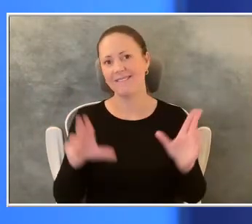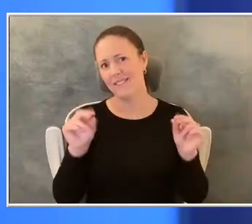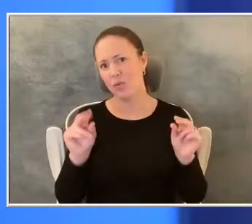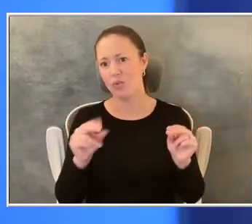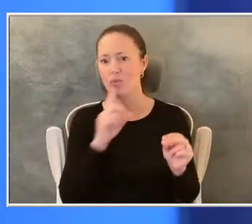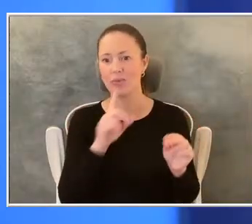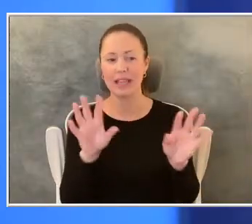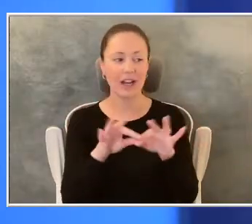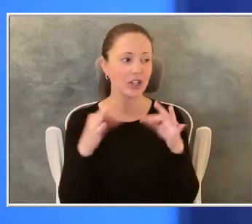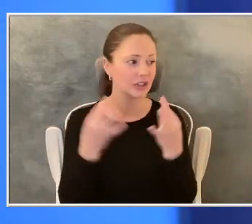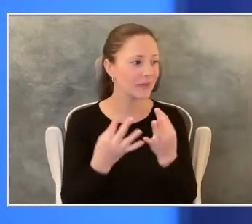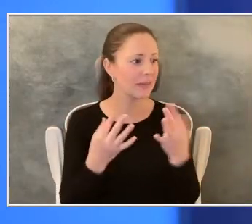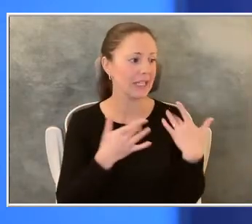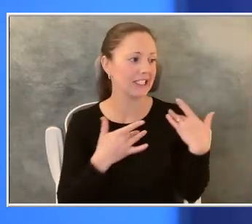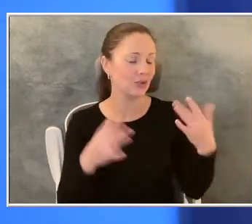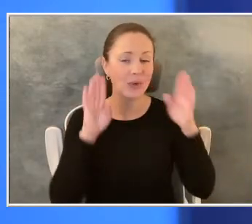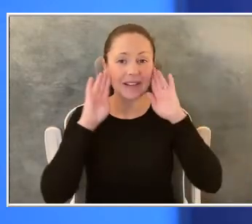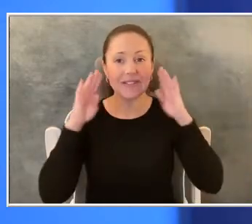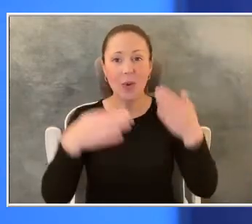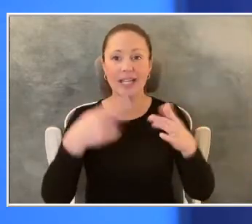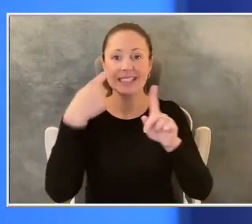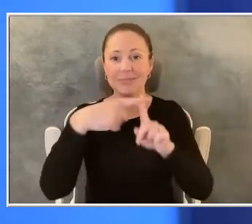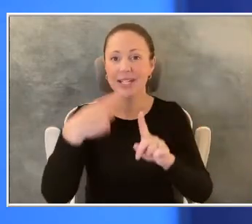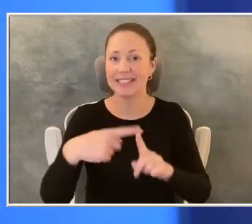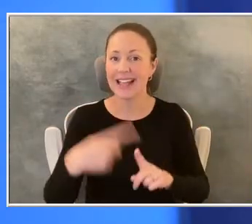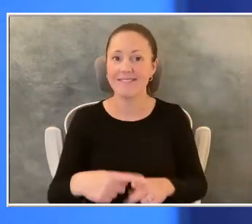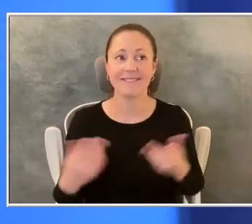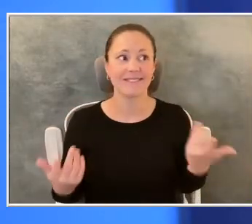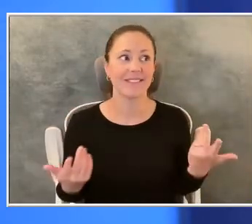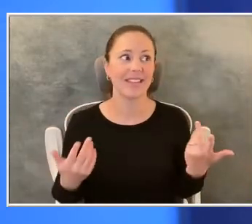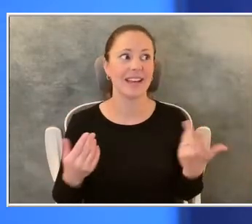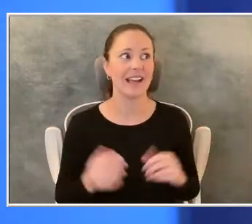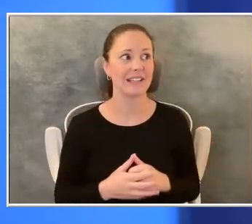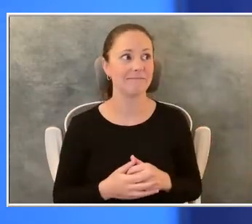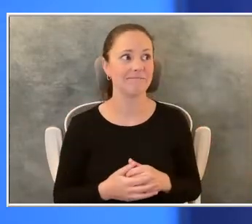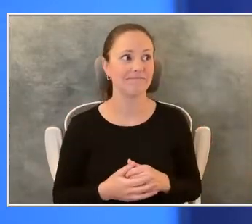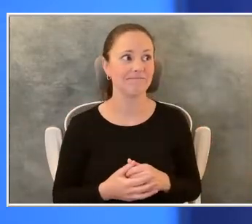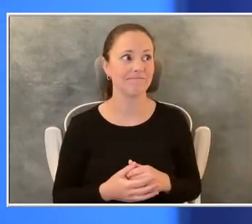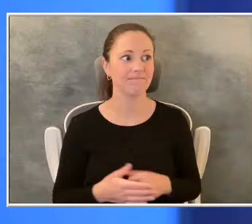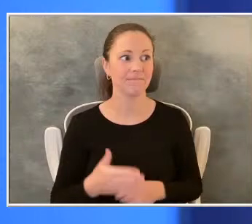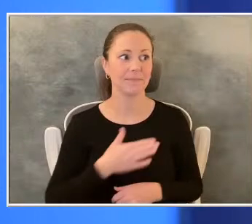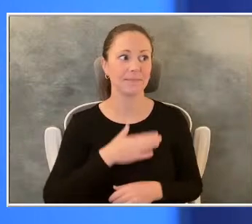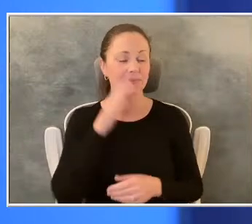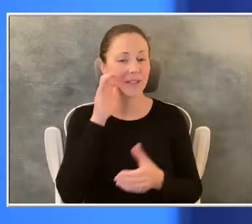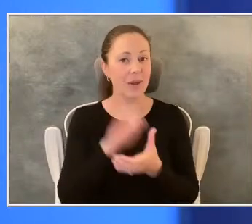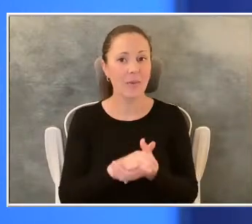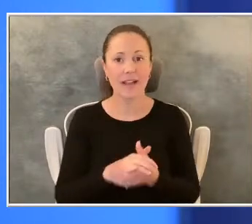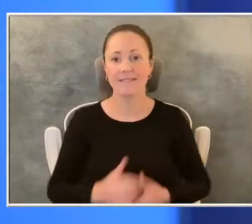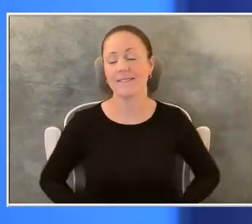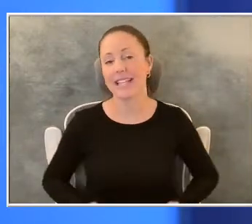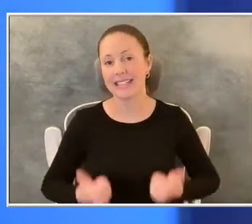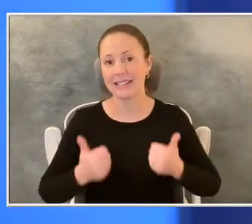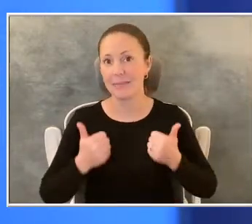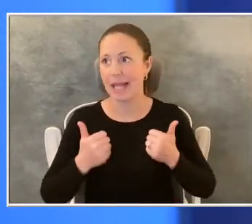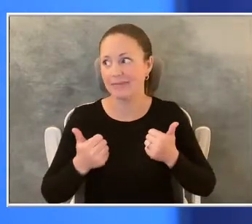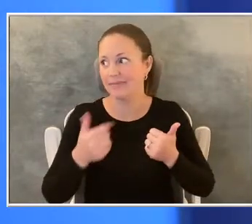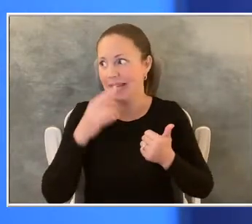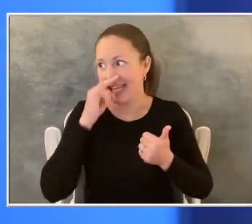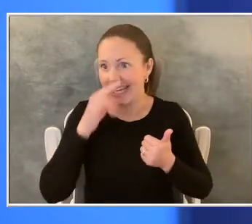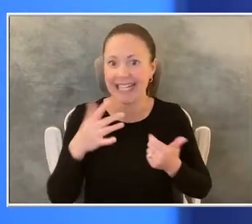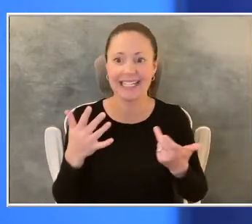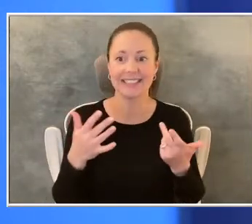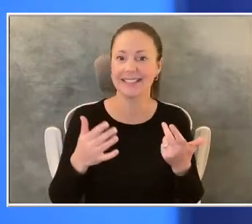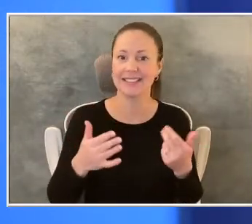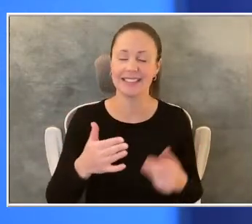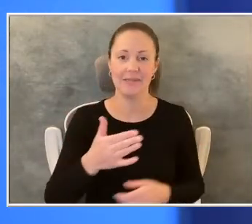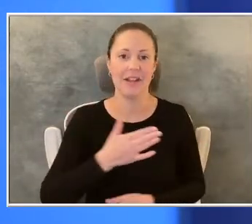rolls. You know, we're all very positive people, and you know, my wife, my kids, even my older